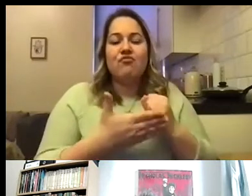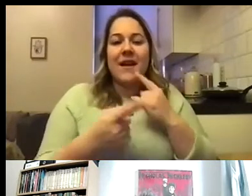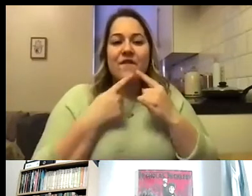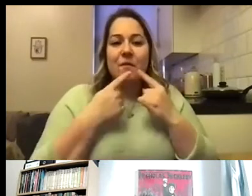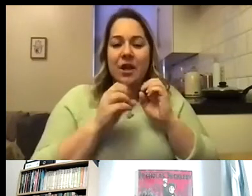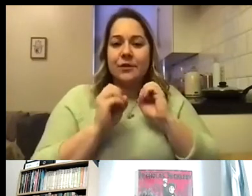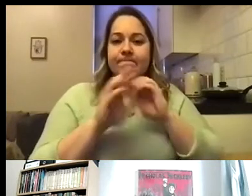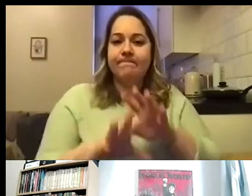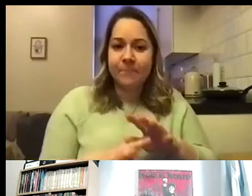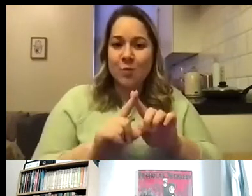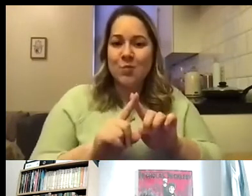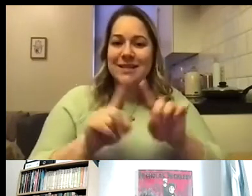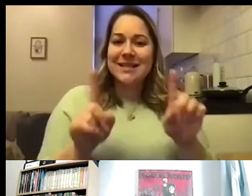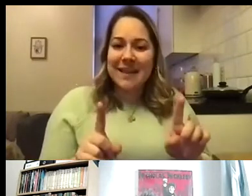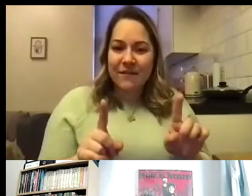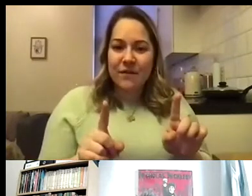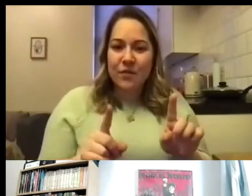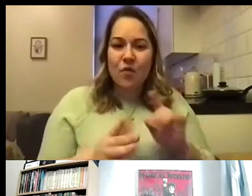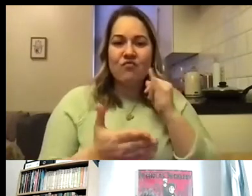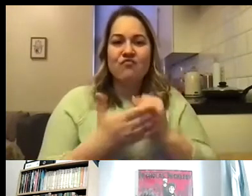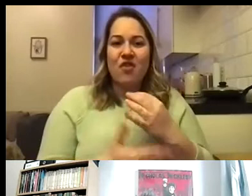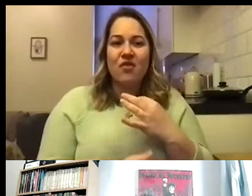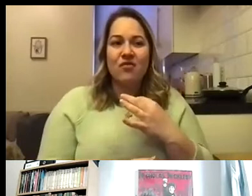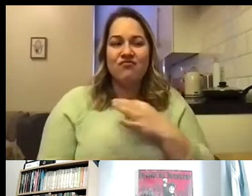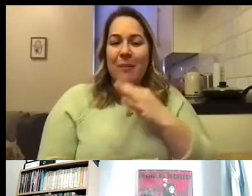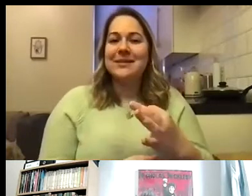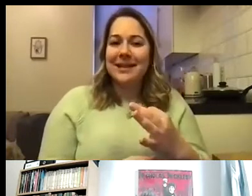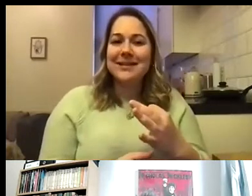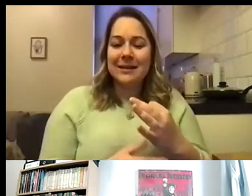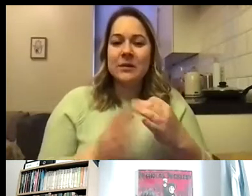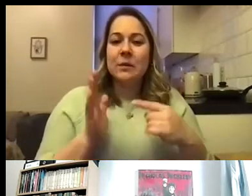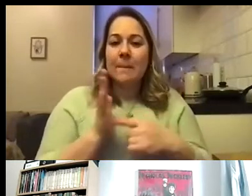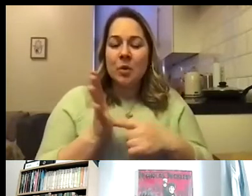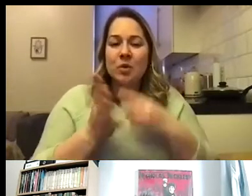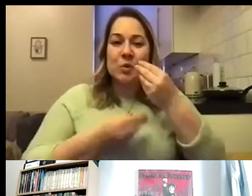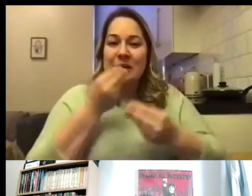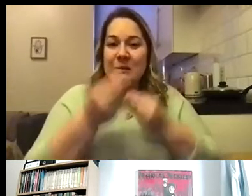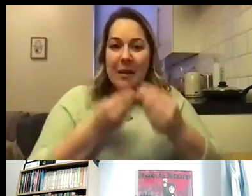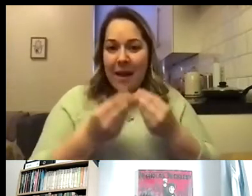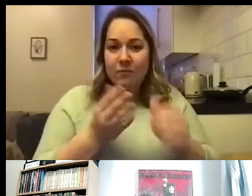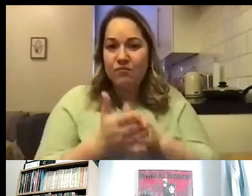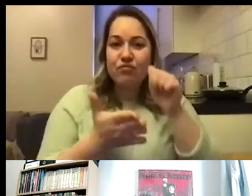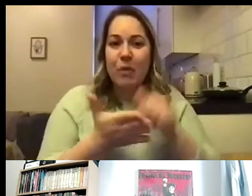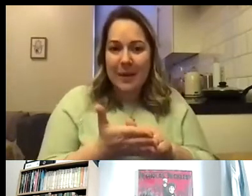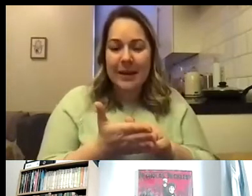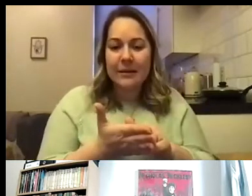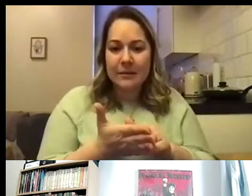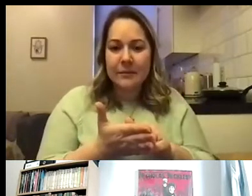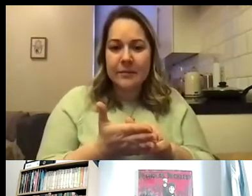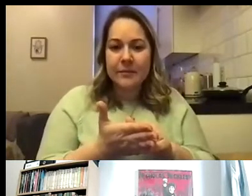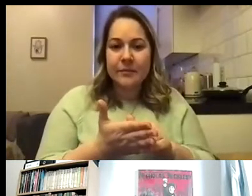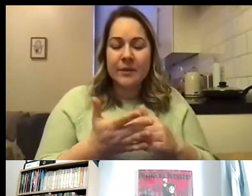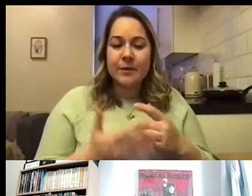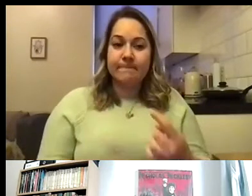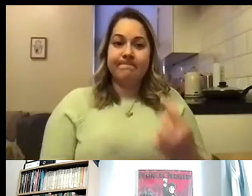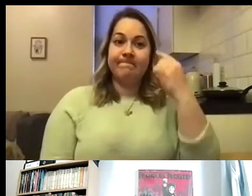misconstrued, but also misrepresented. And so it's important to tell stories. And so when I think about the history of what